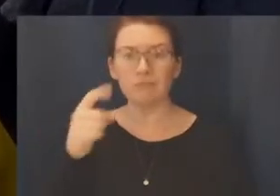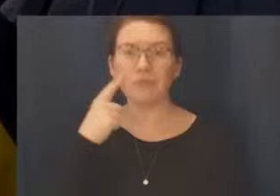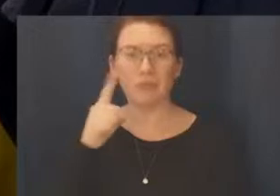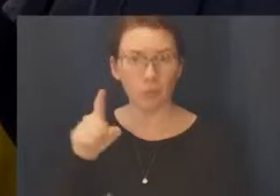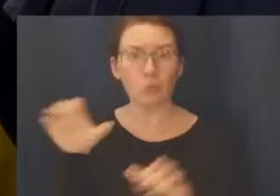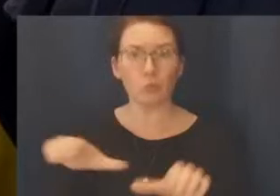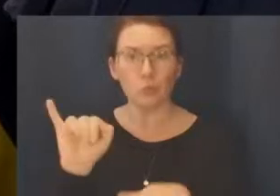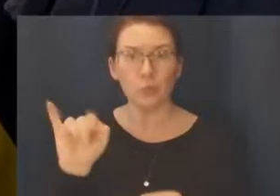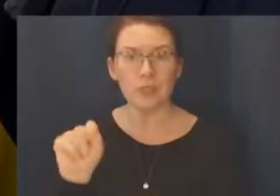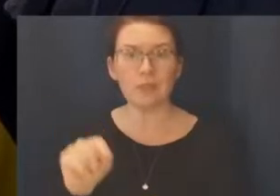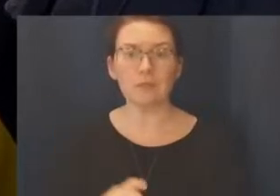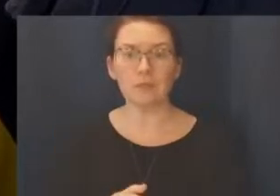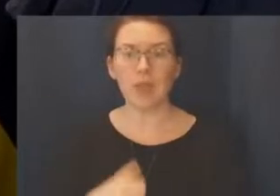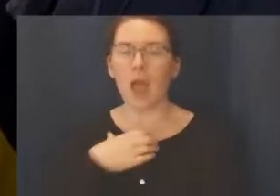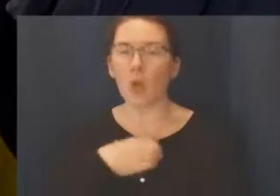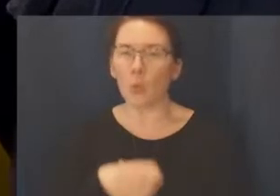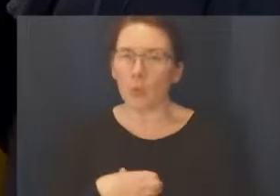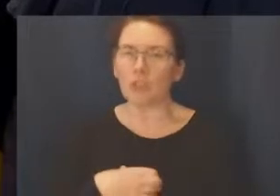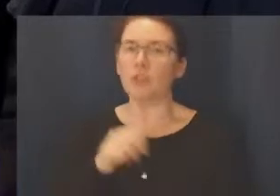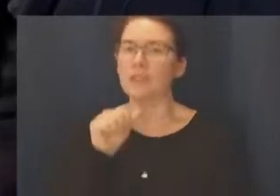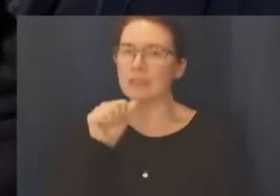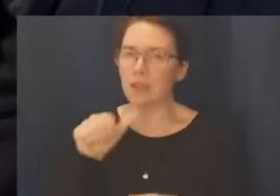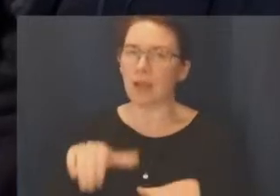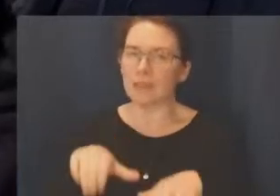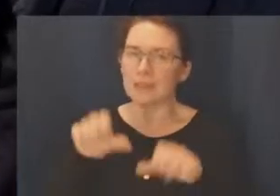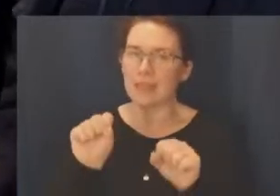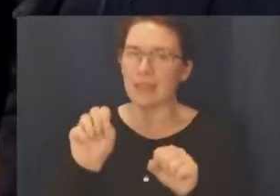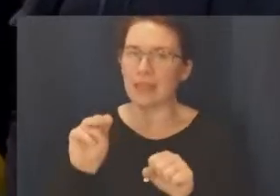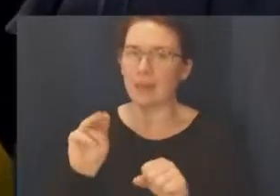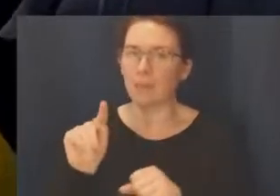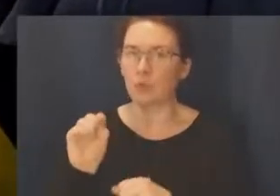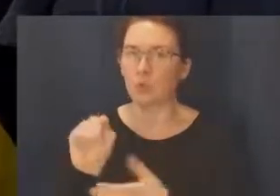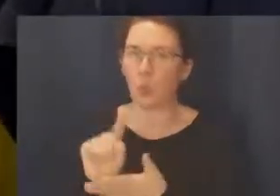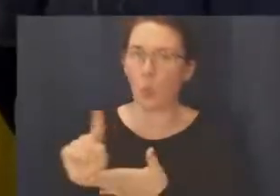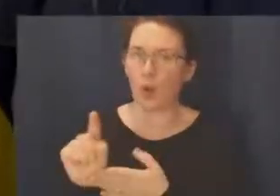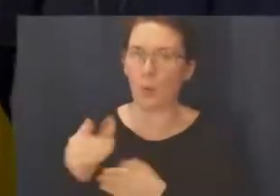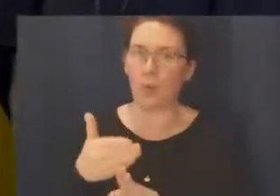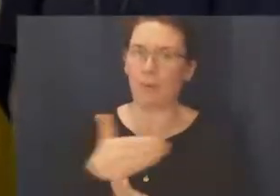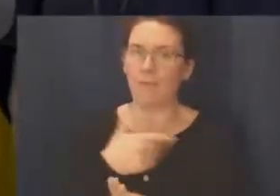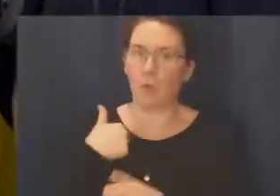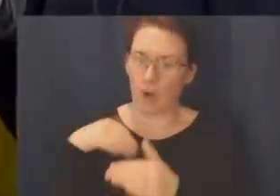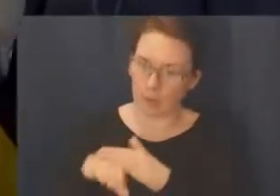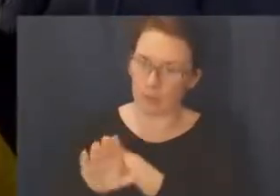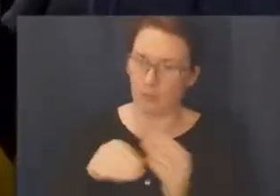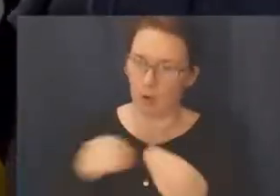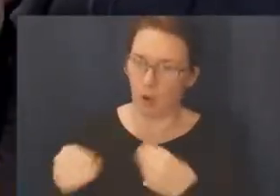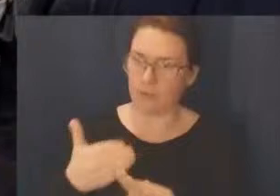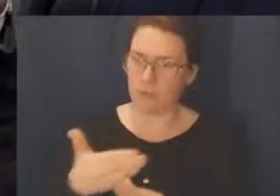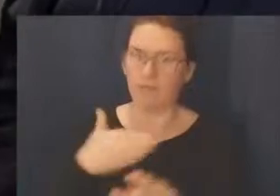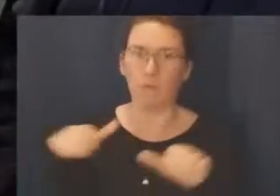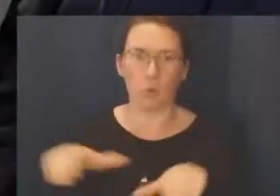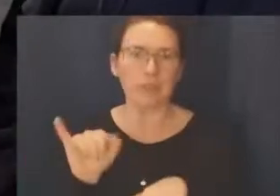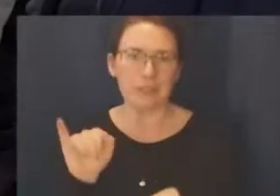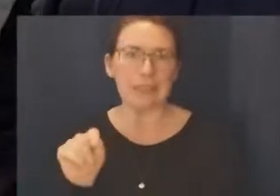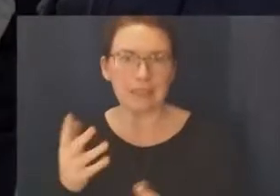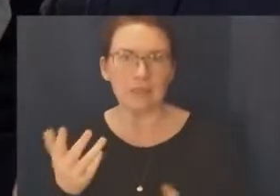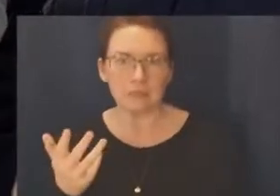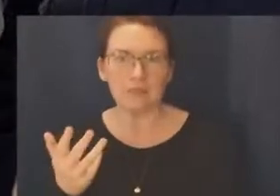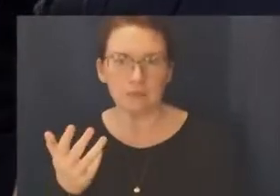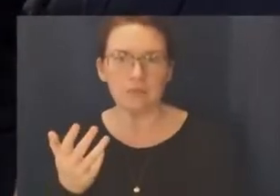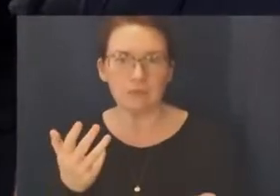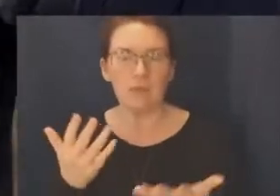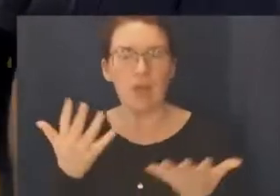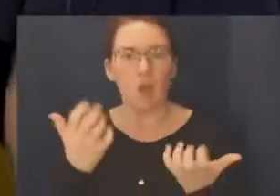it hadn't taken him to 1 week before I came into office before he did it. You know, let's give credit where credit's